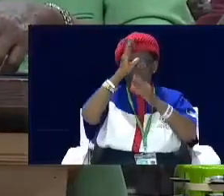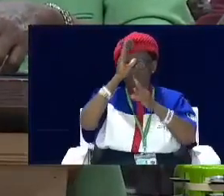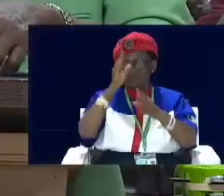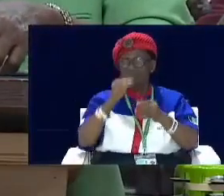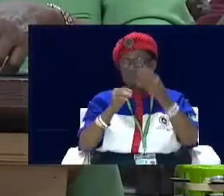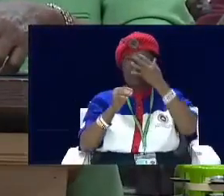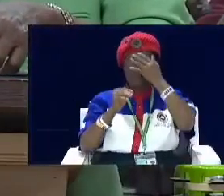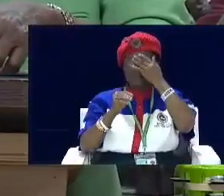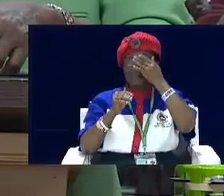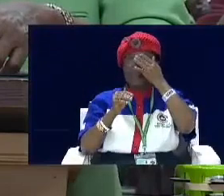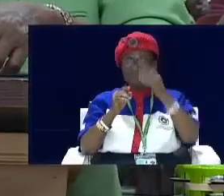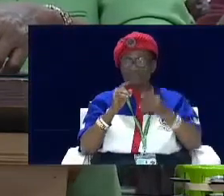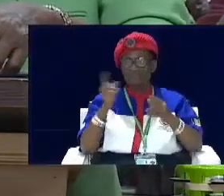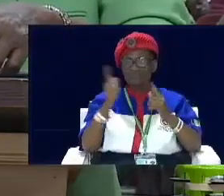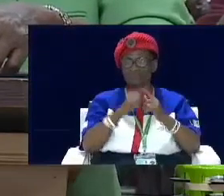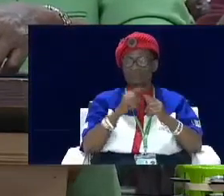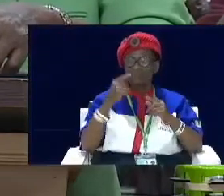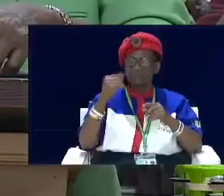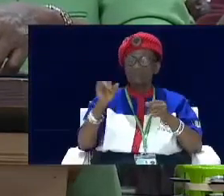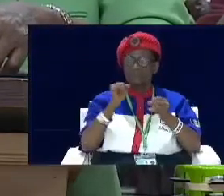dopin.